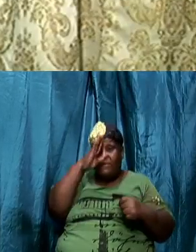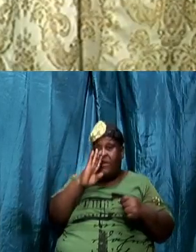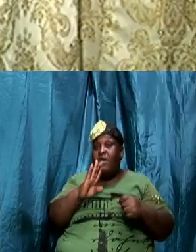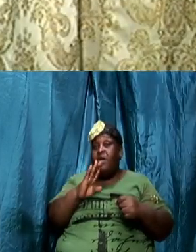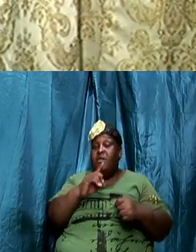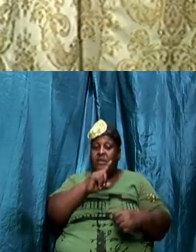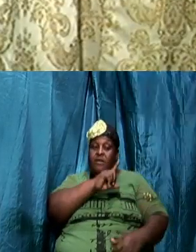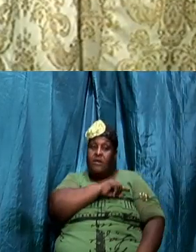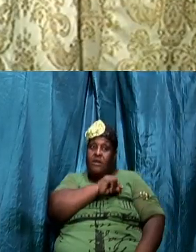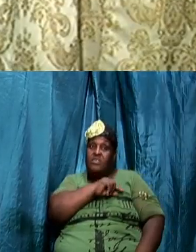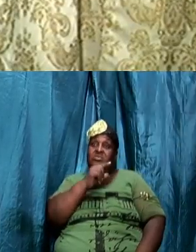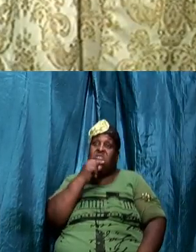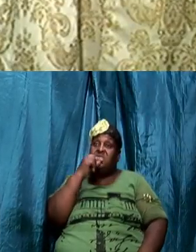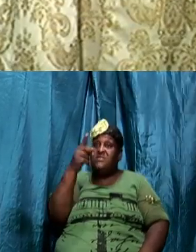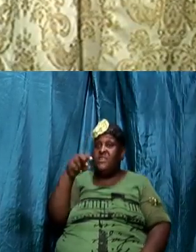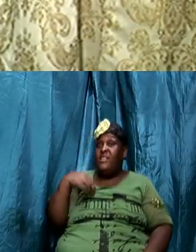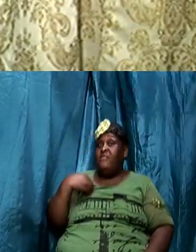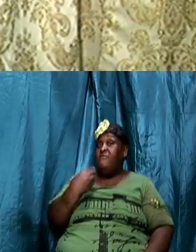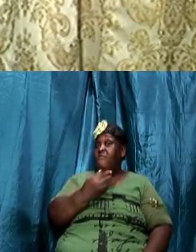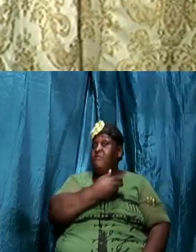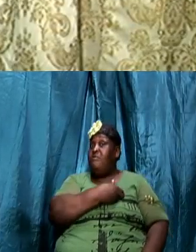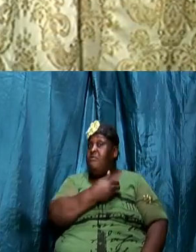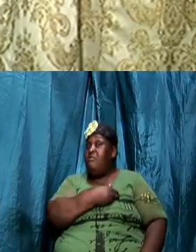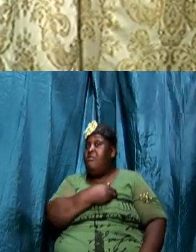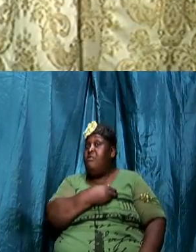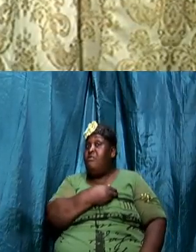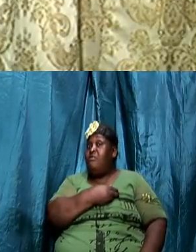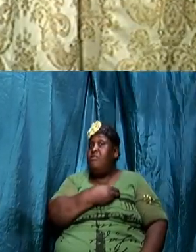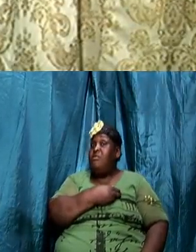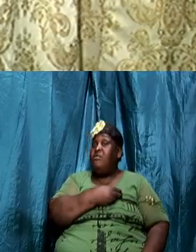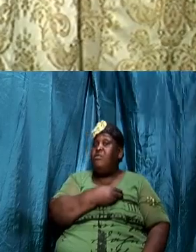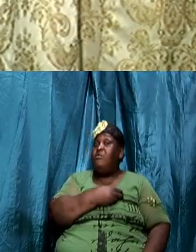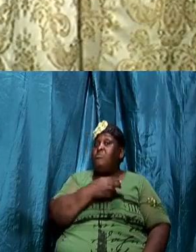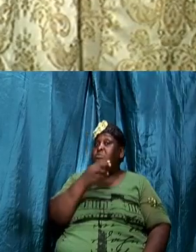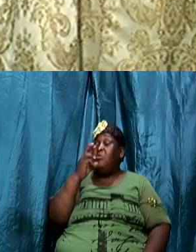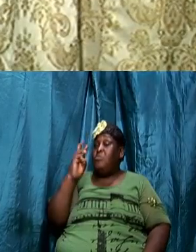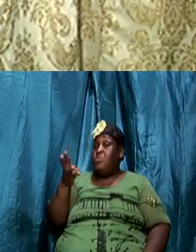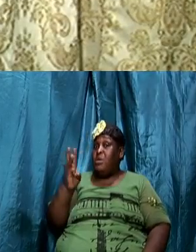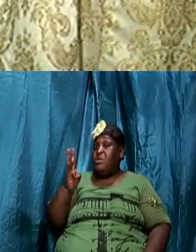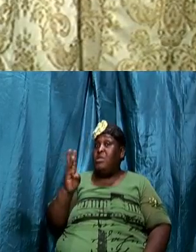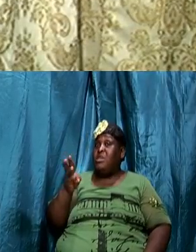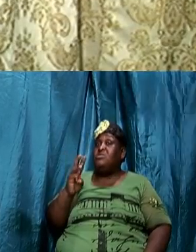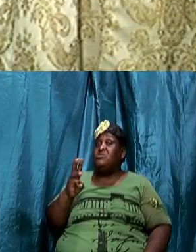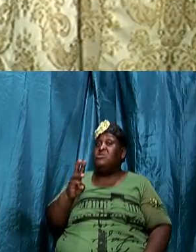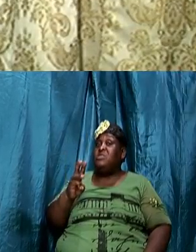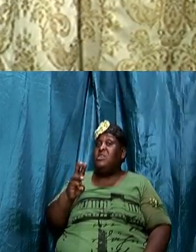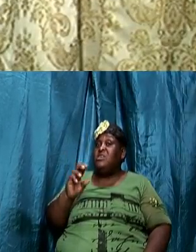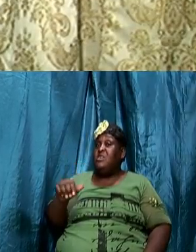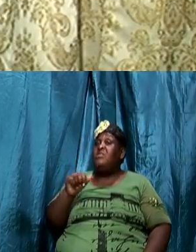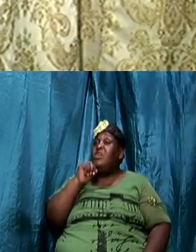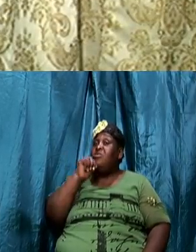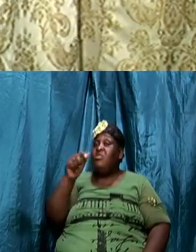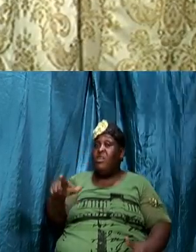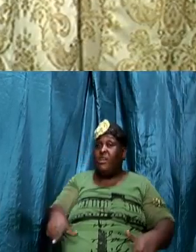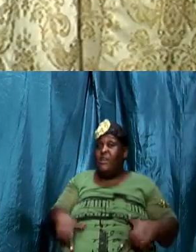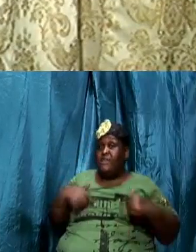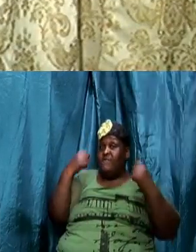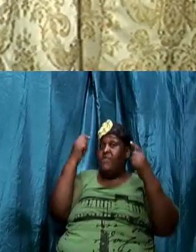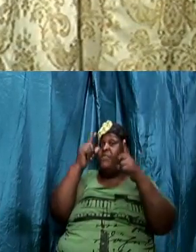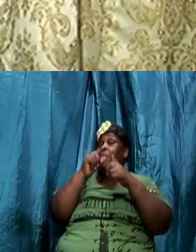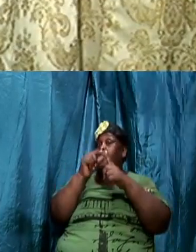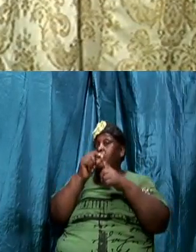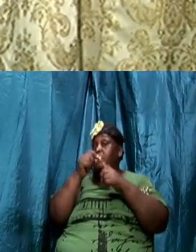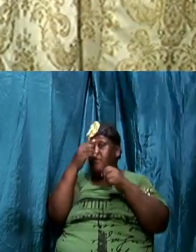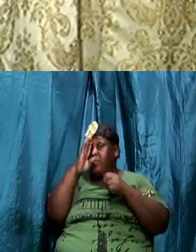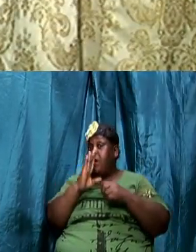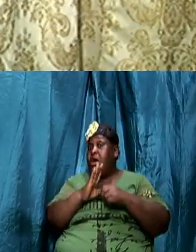you, if our consciences are bearing witness that we are not in the Word, it means that